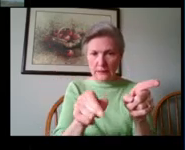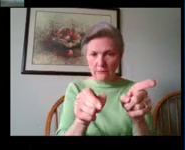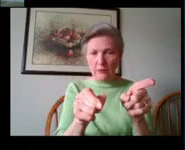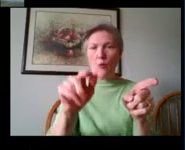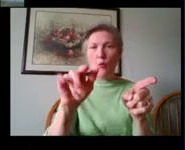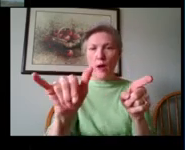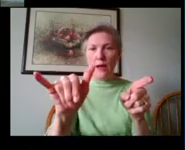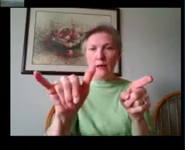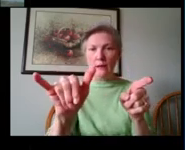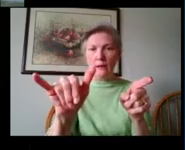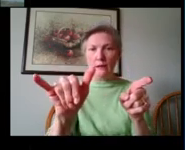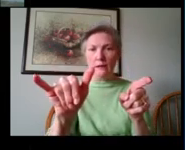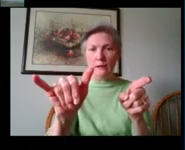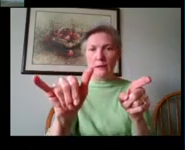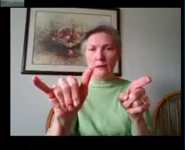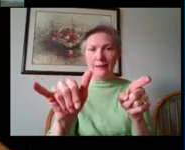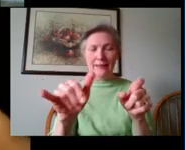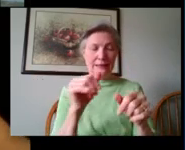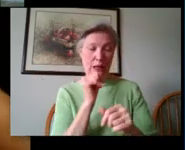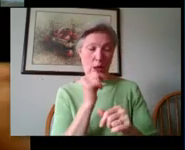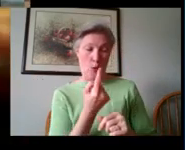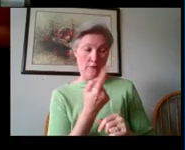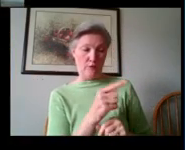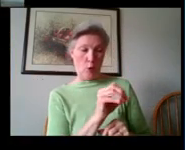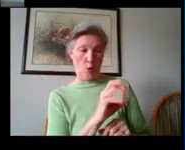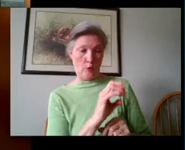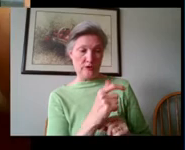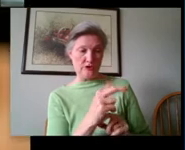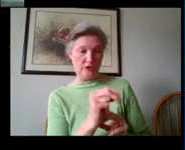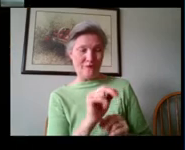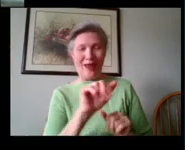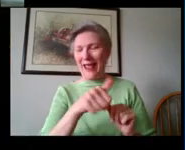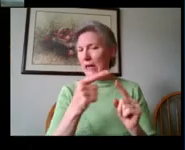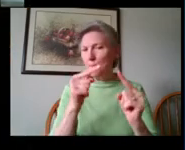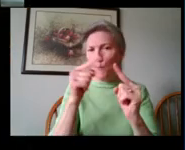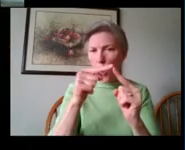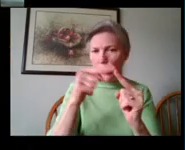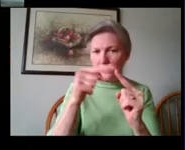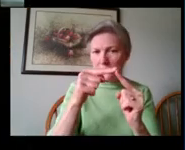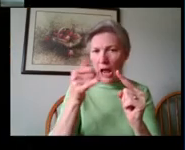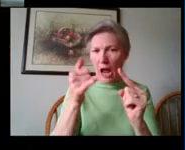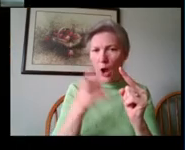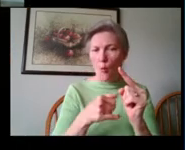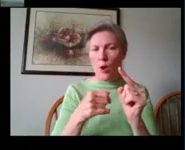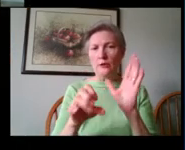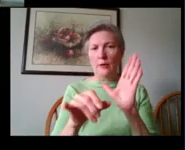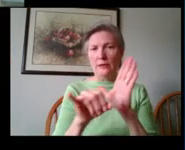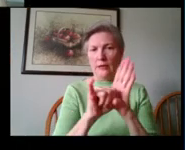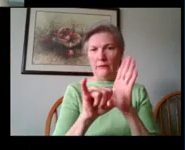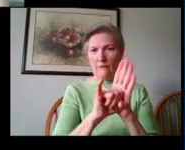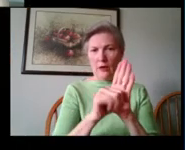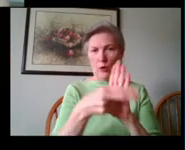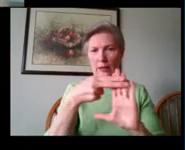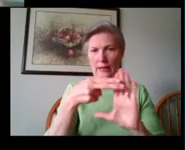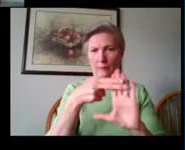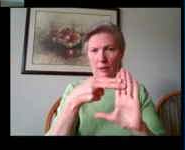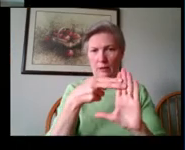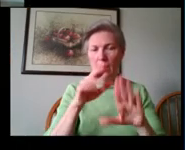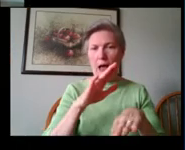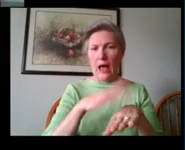always. Now that's not just for the origin, that's for any point that I want to identify on this